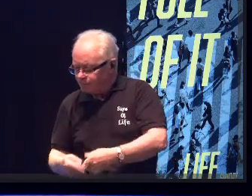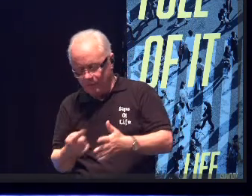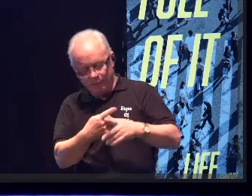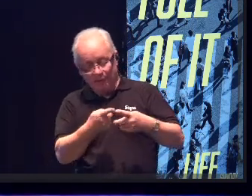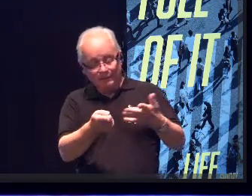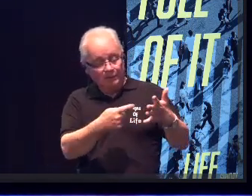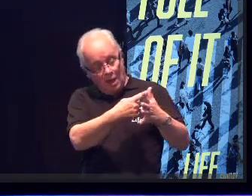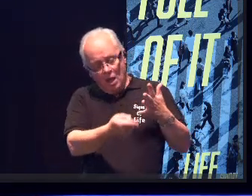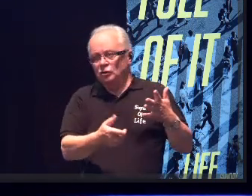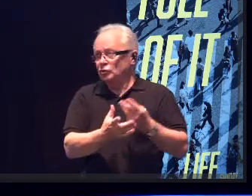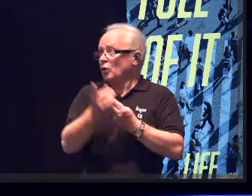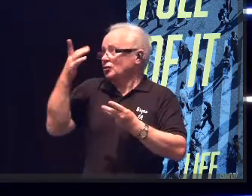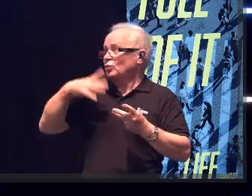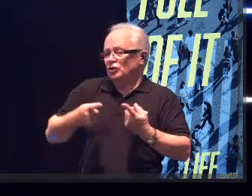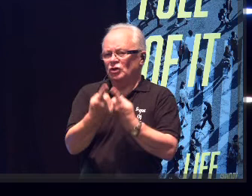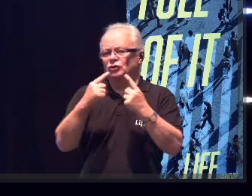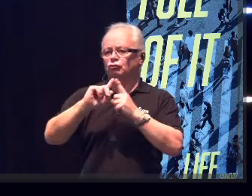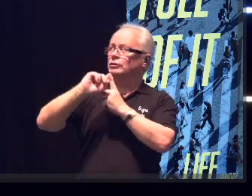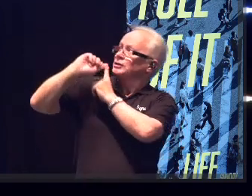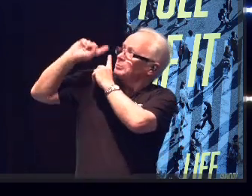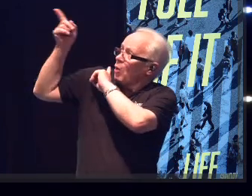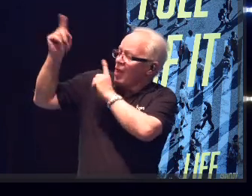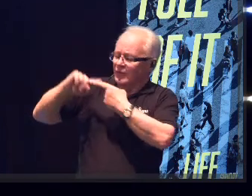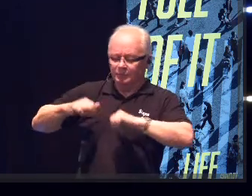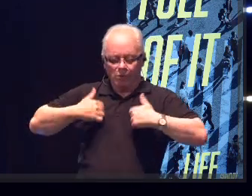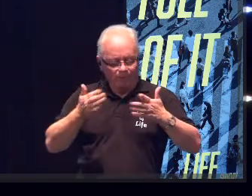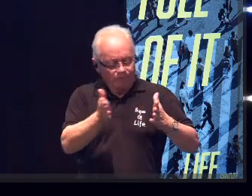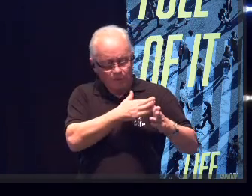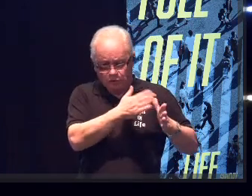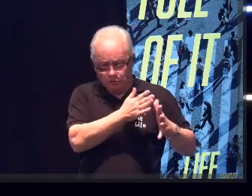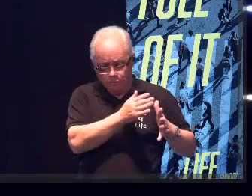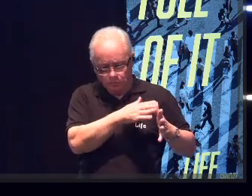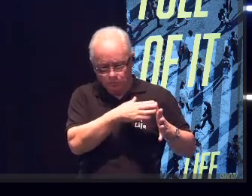us to respond to him on this morning. The first thing is this.